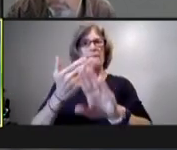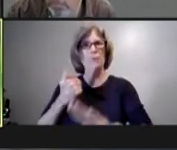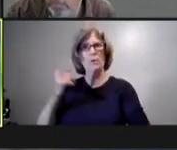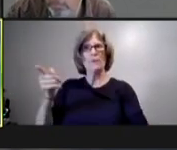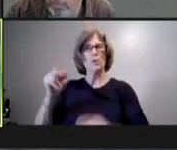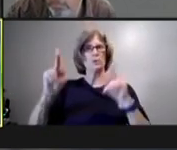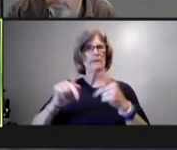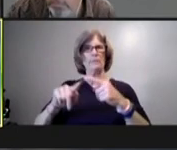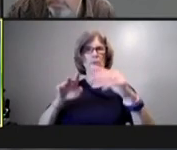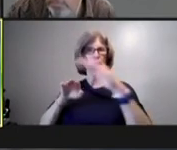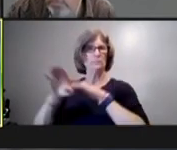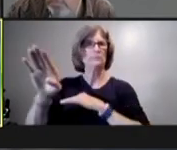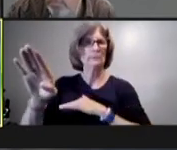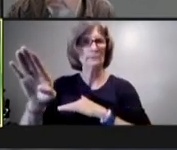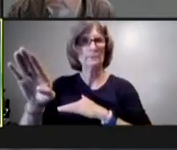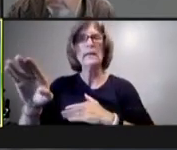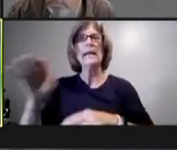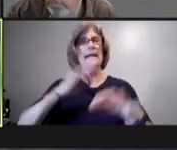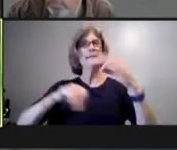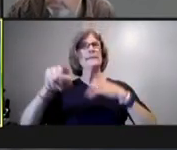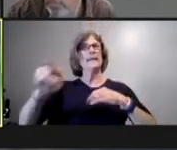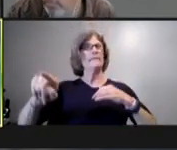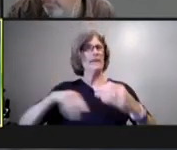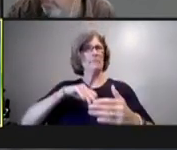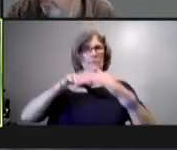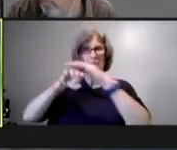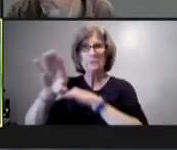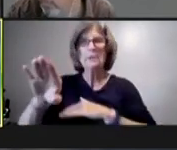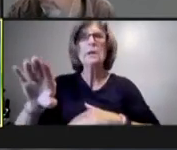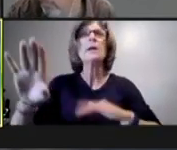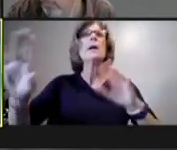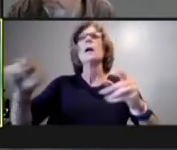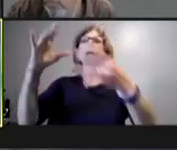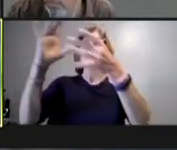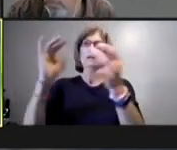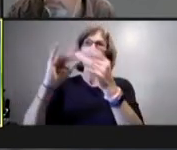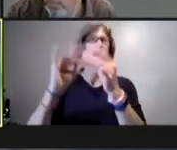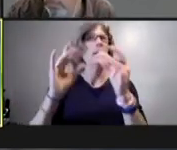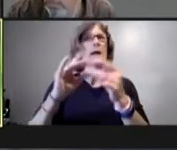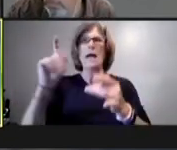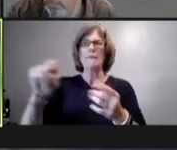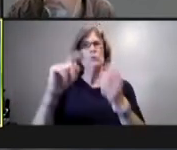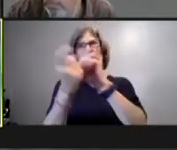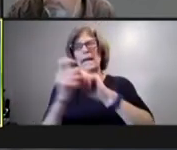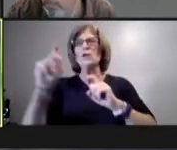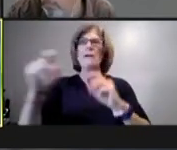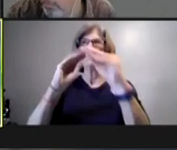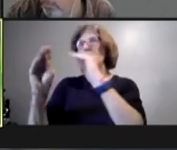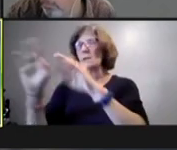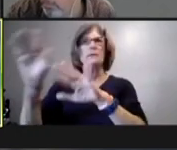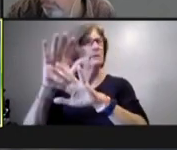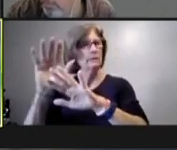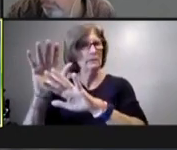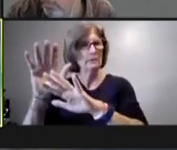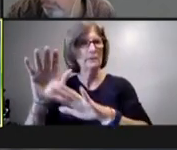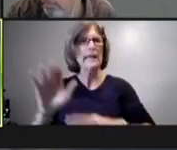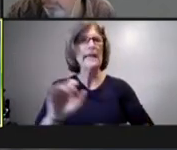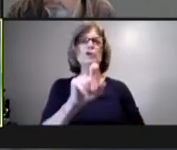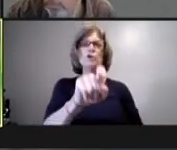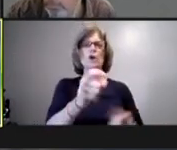rather than it coming in a reactive way when someone reports it and we come in after the fact in order to address it.